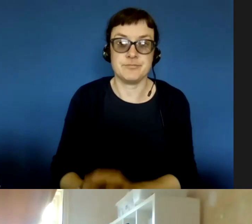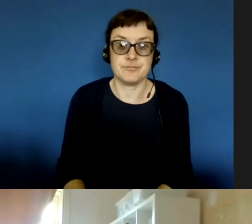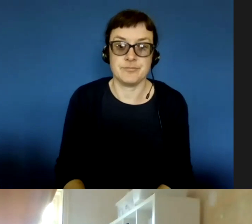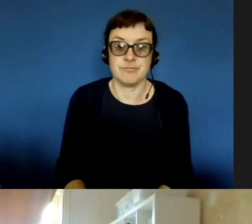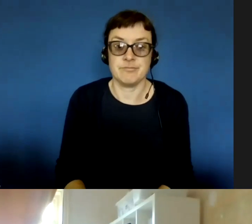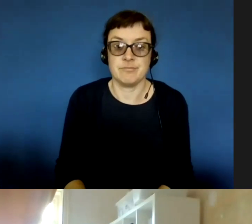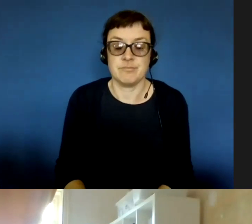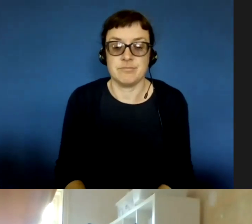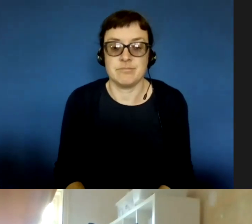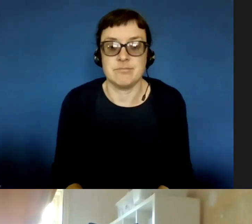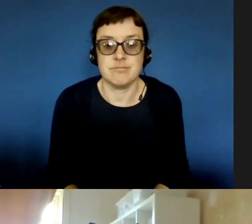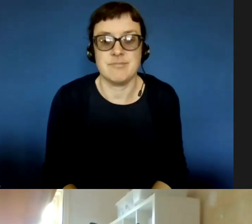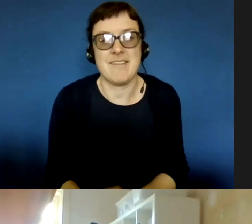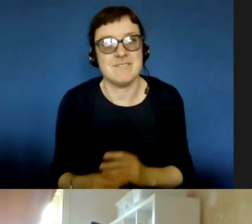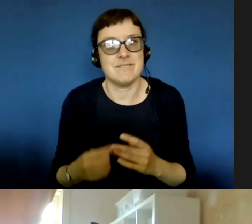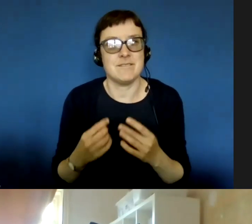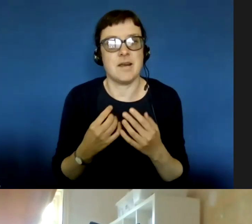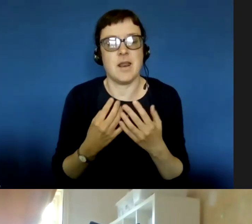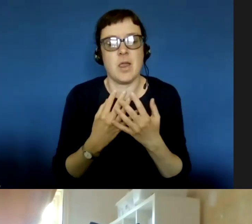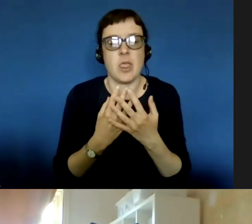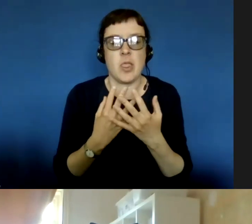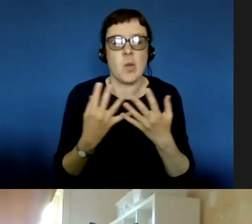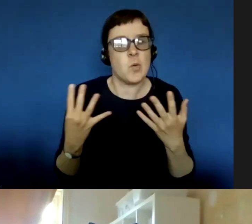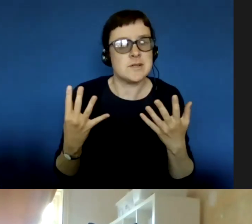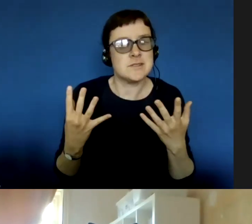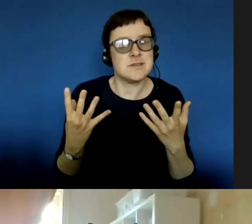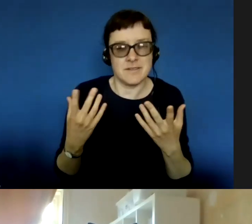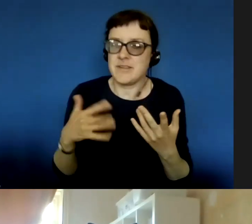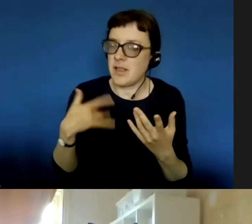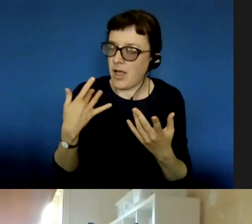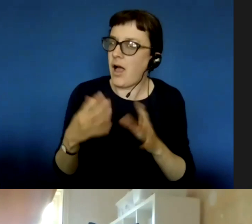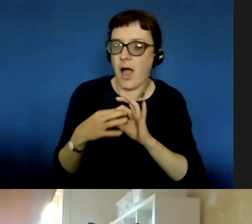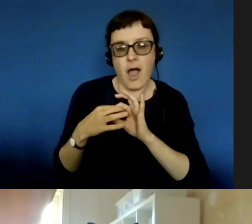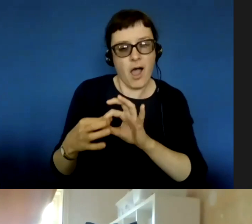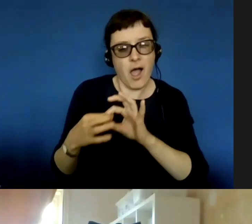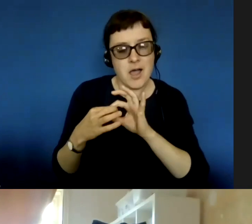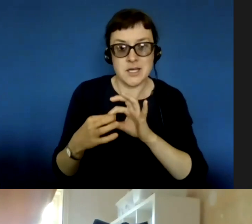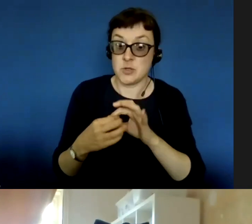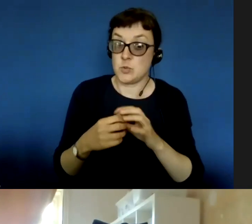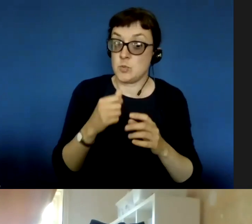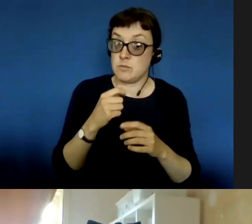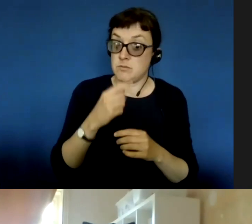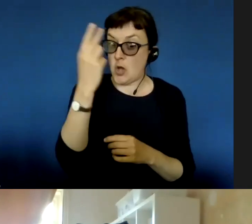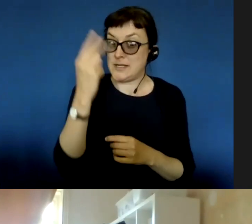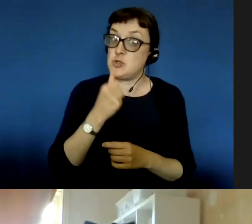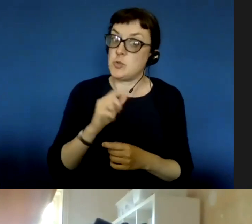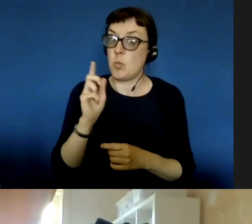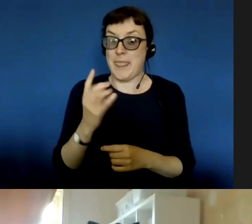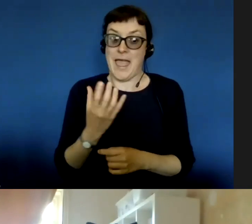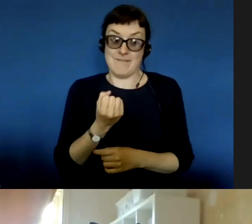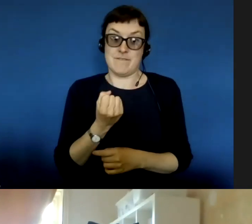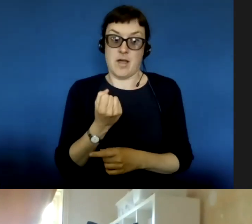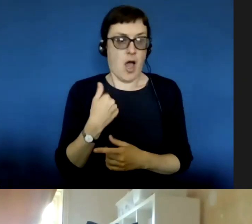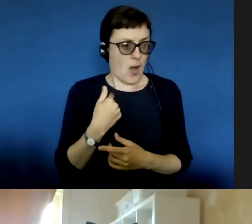So there's a lot of, I think, a lot of relatability there in terms of you use what you have, you know, that kind of make, do,